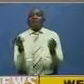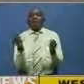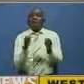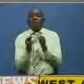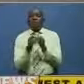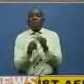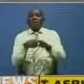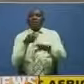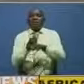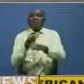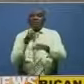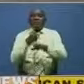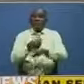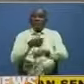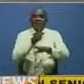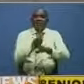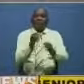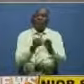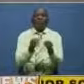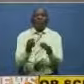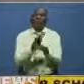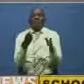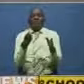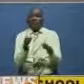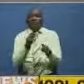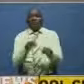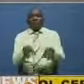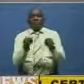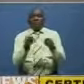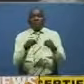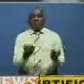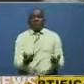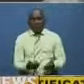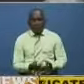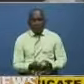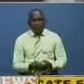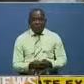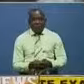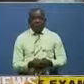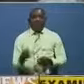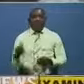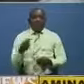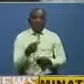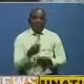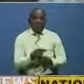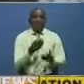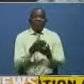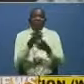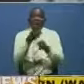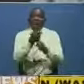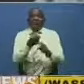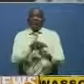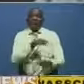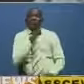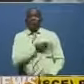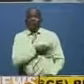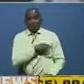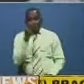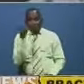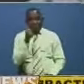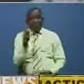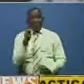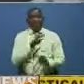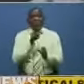transaction of businesses at the market have now taken advantage. We do generate money from the market due to our